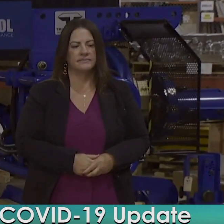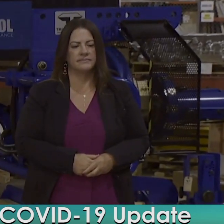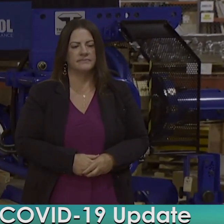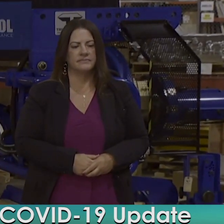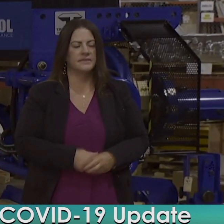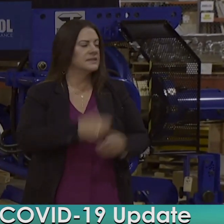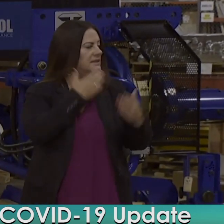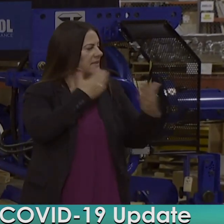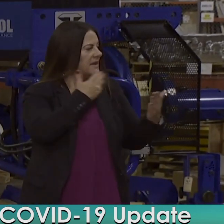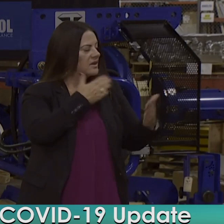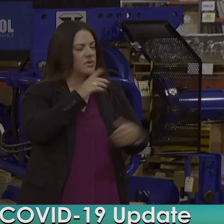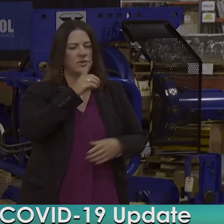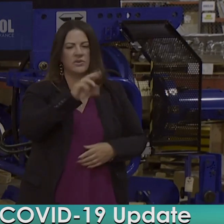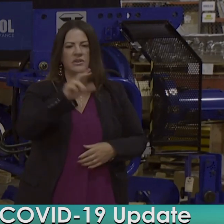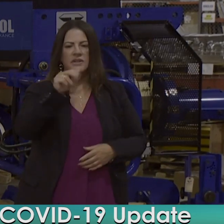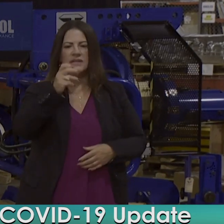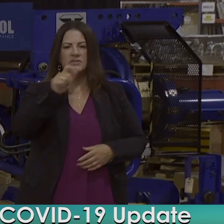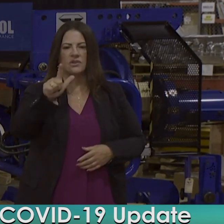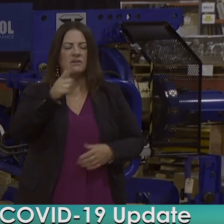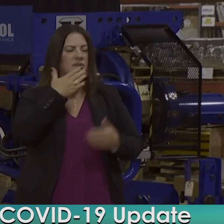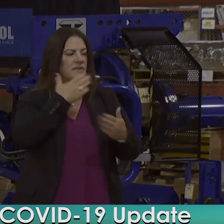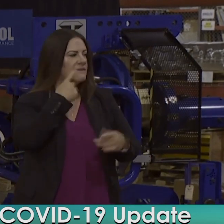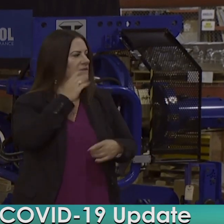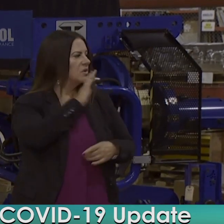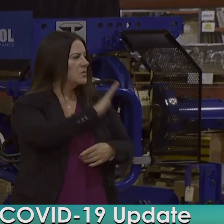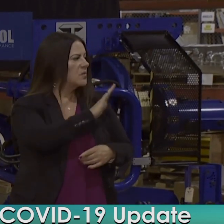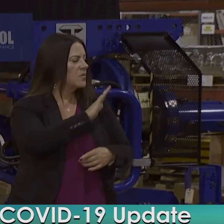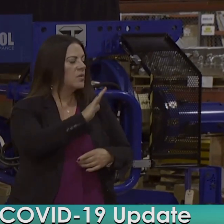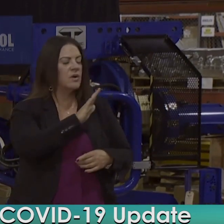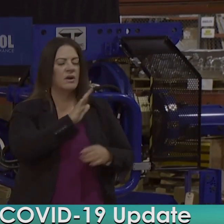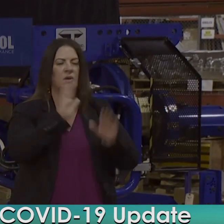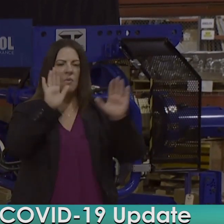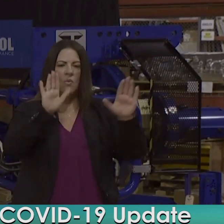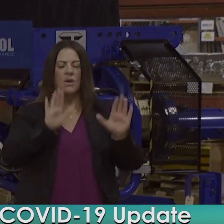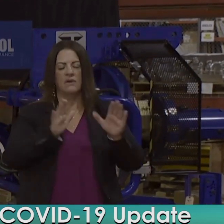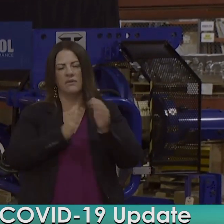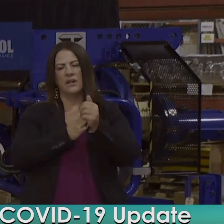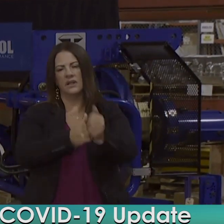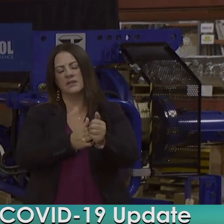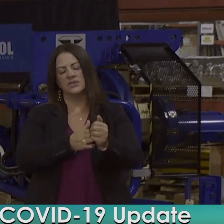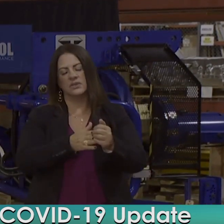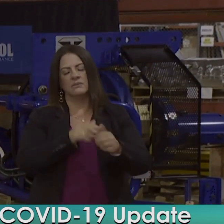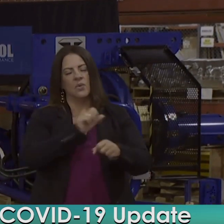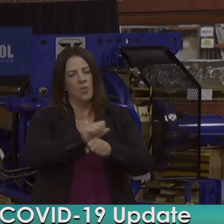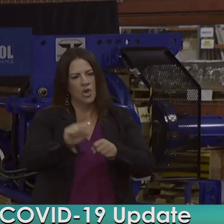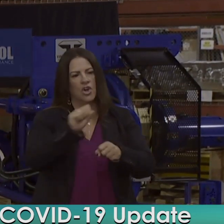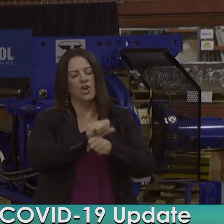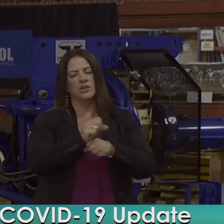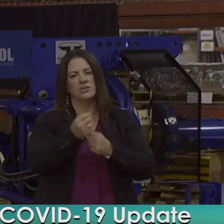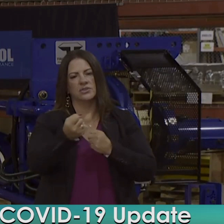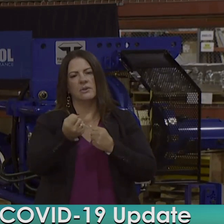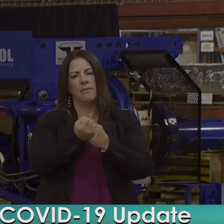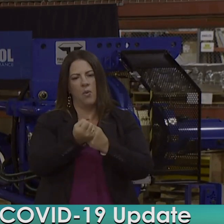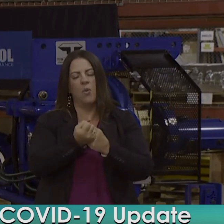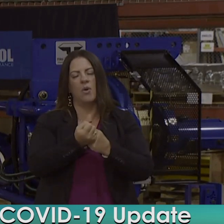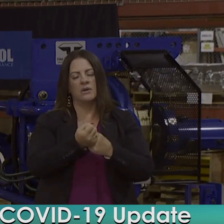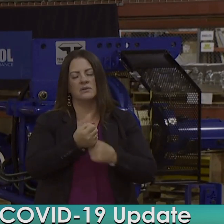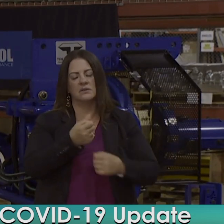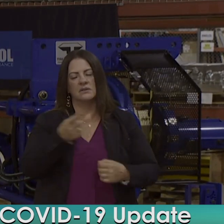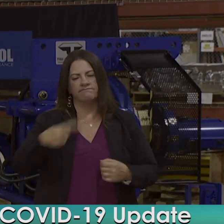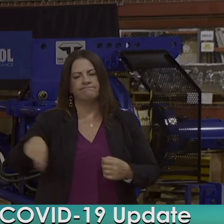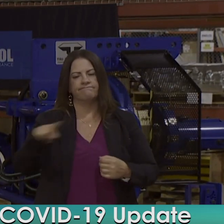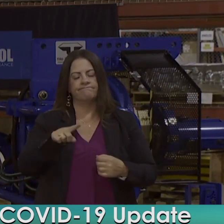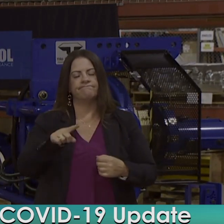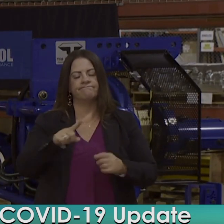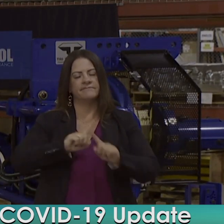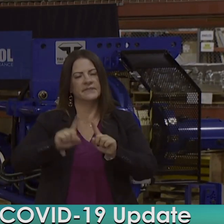Thank you, Dr. Angel, and thank you for your outstanding leadership, stewardship, and support of the efforts to